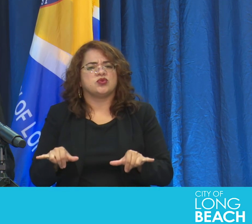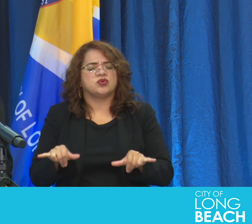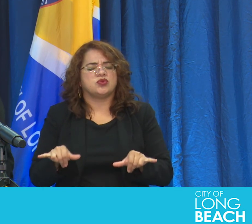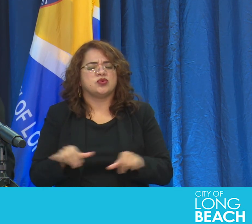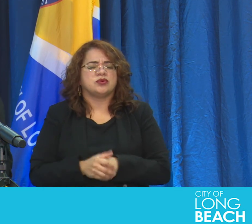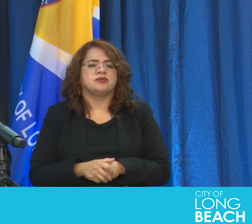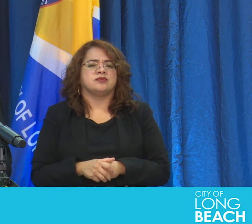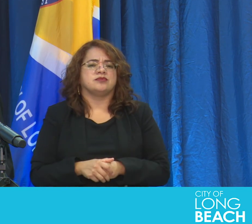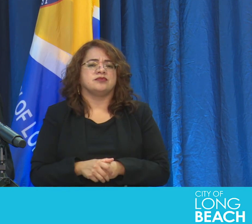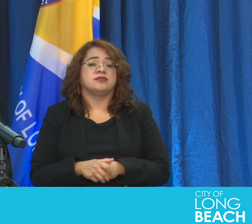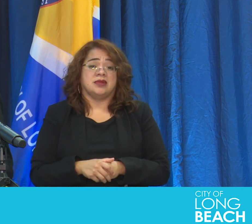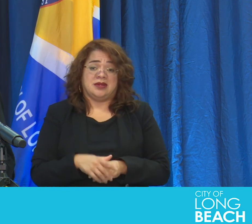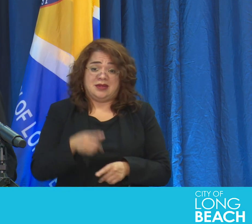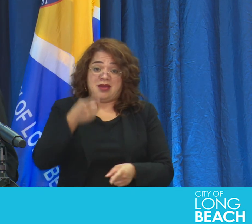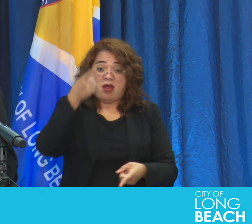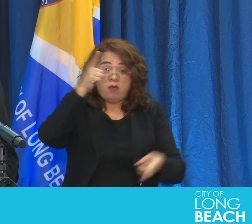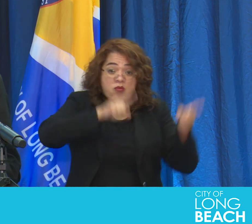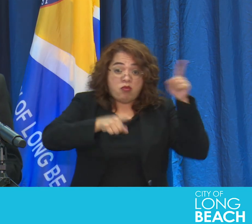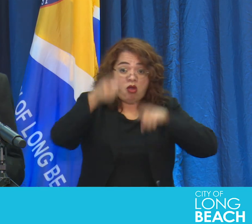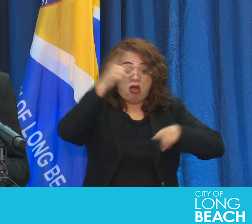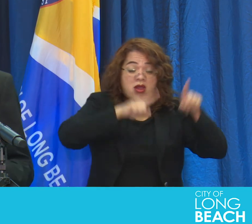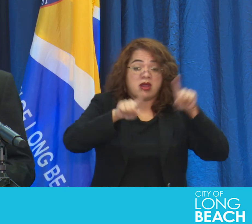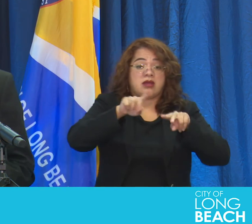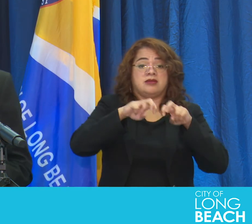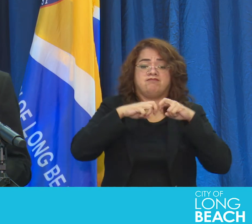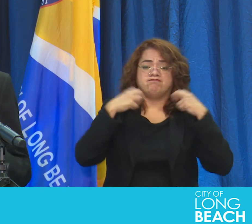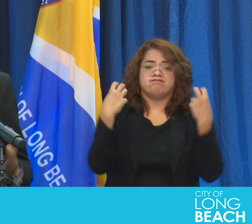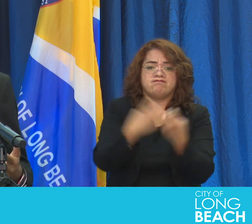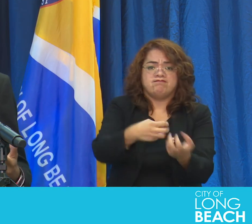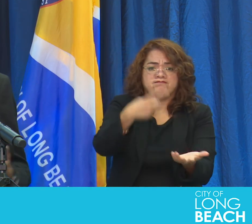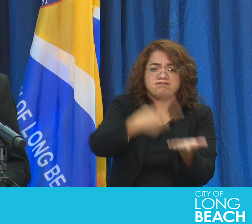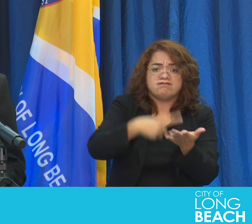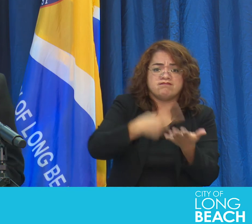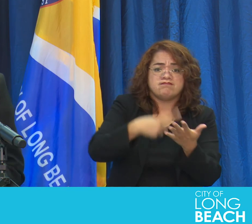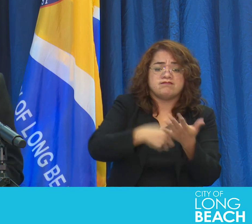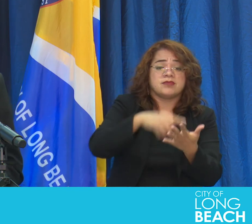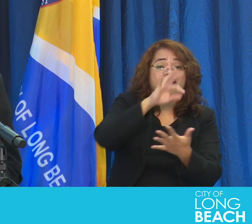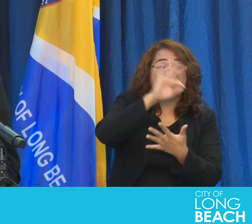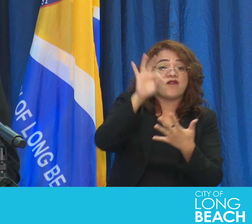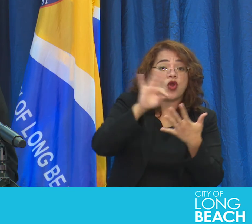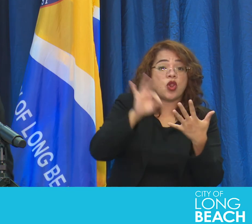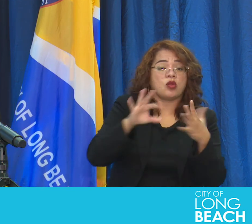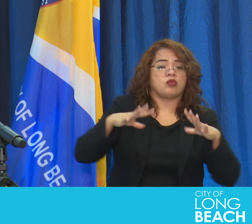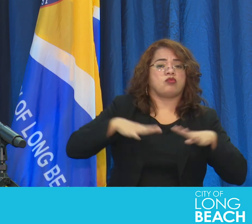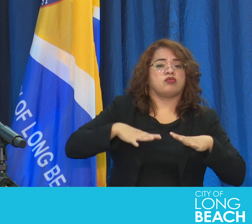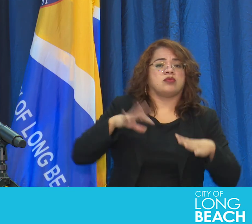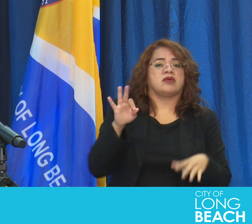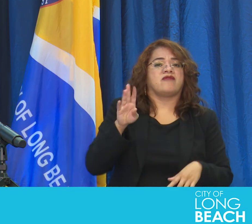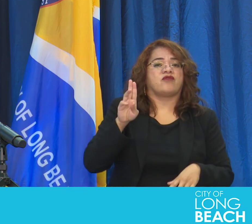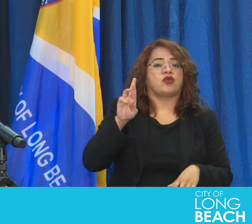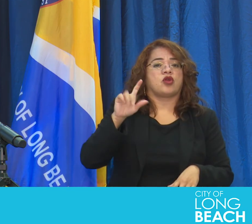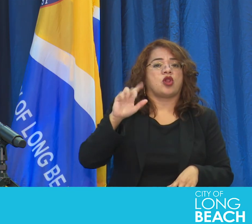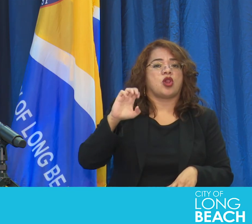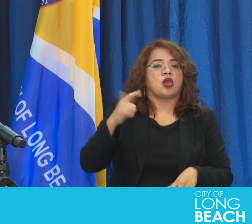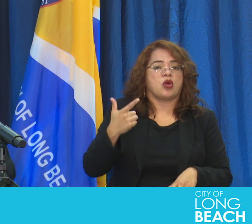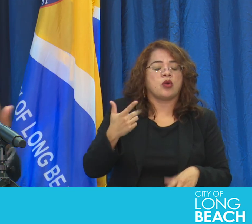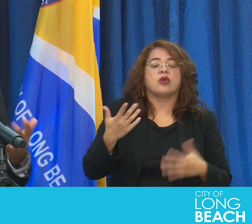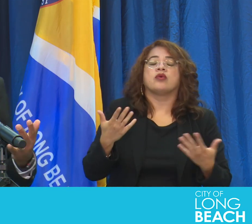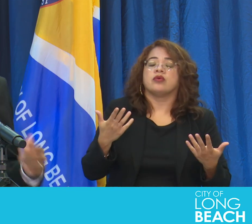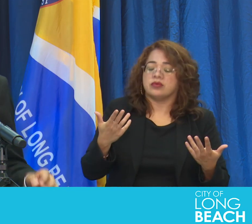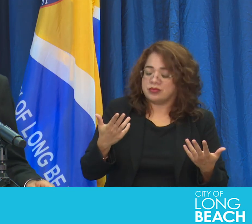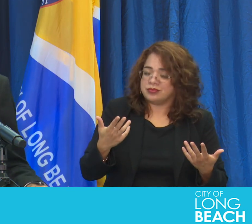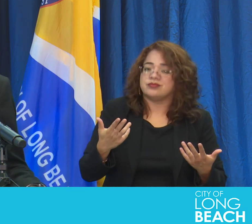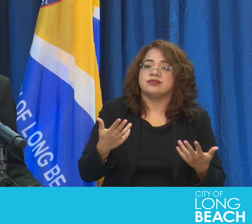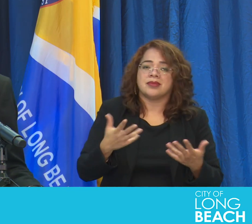of the work that's happening at the bargaining table around furloughs, which are hard, and around other cuts, and what will likely